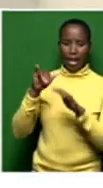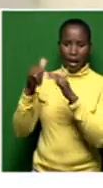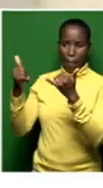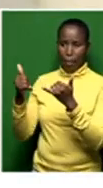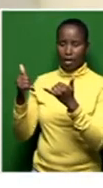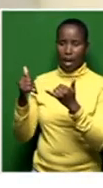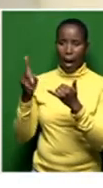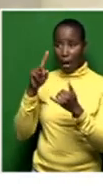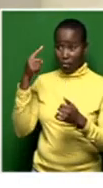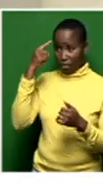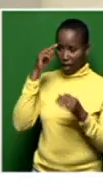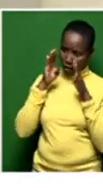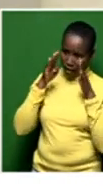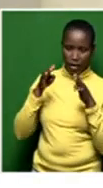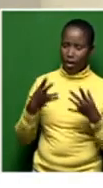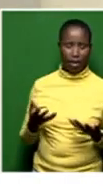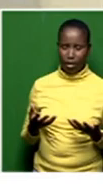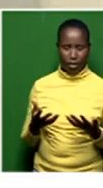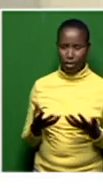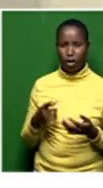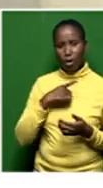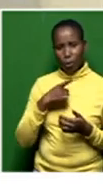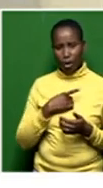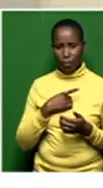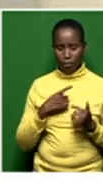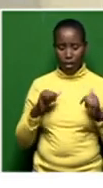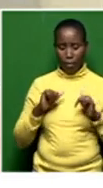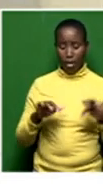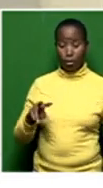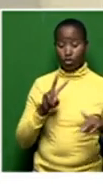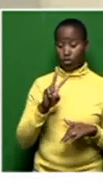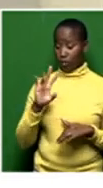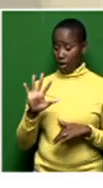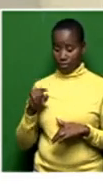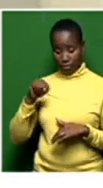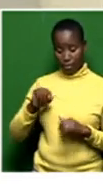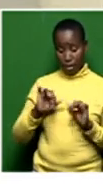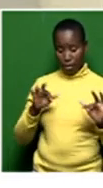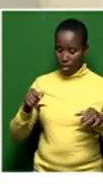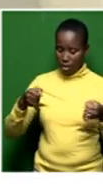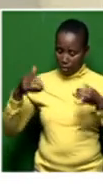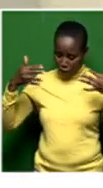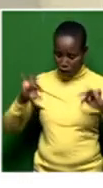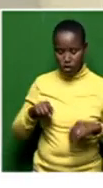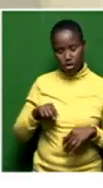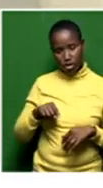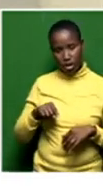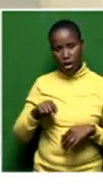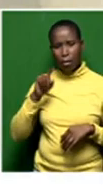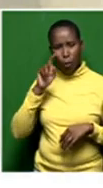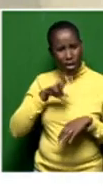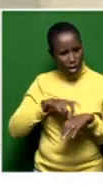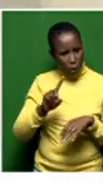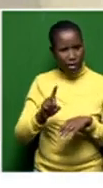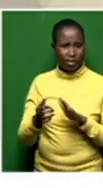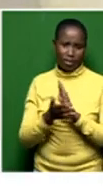their thinking. And the argument that we have is these people had a year or where they needed to be upskilled. And